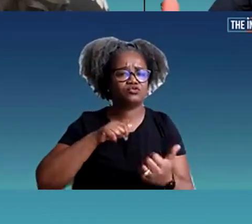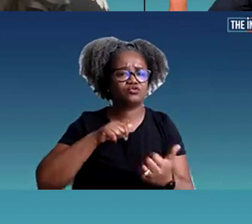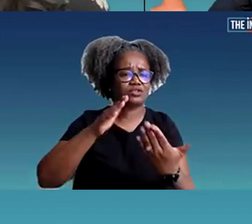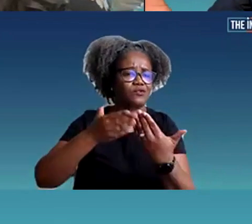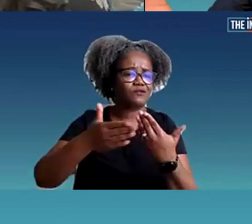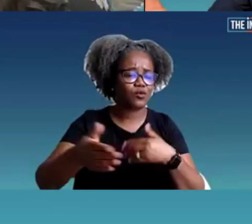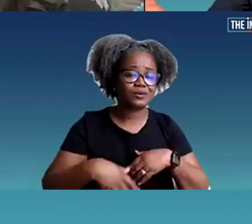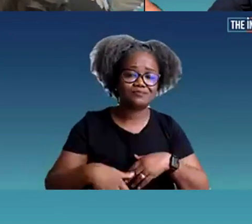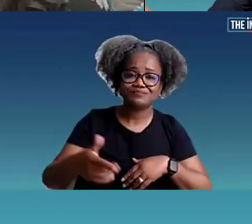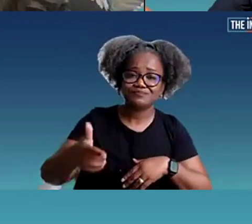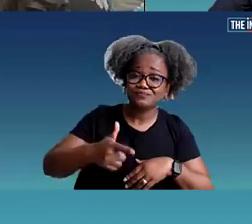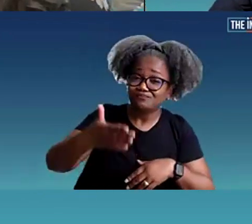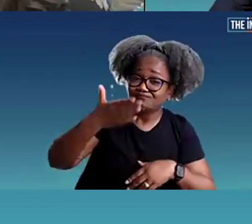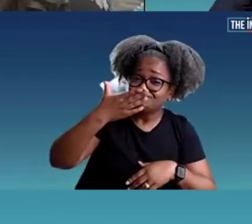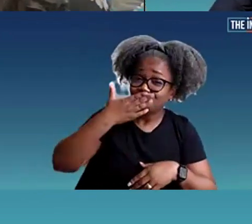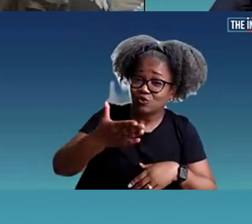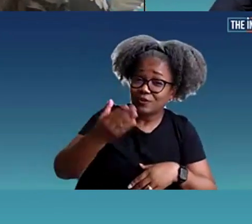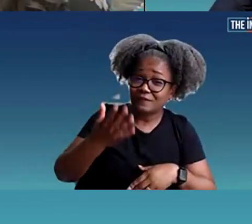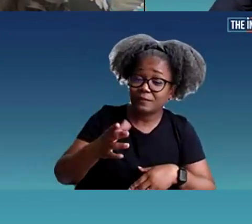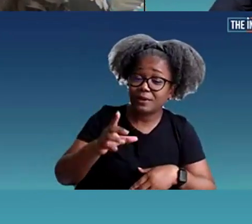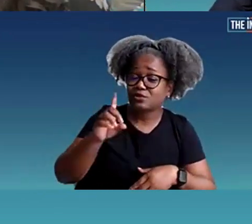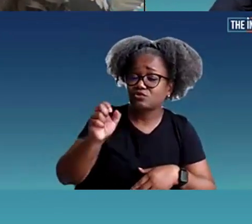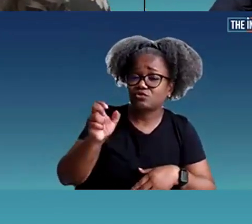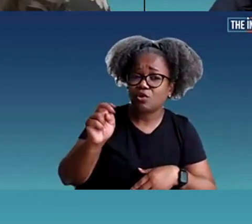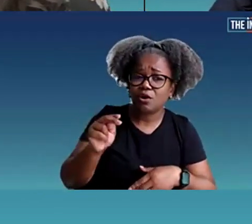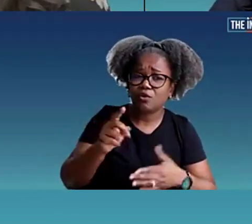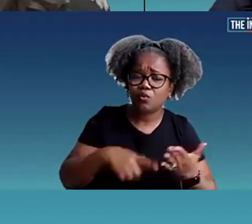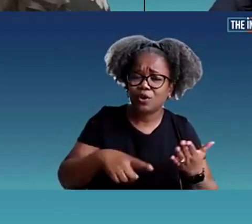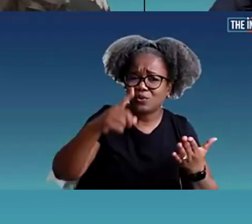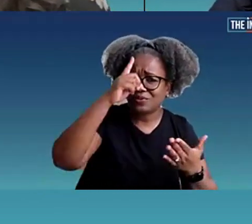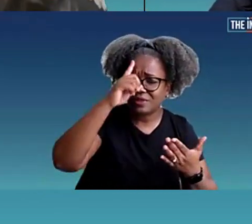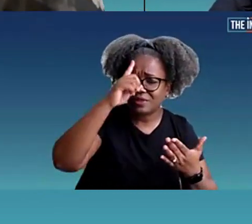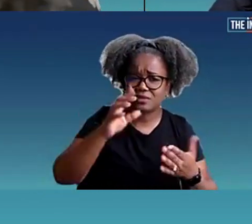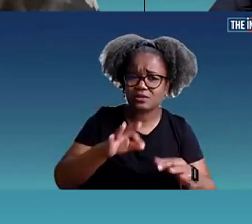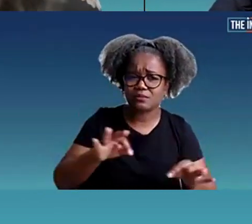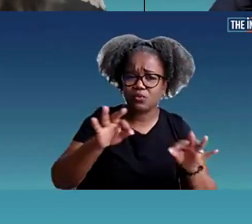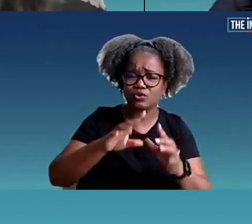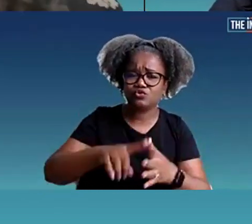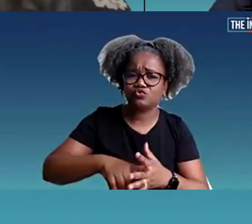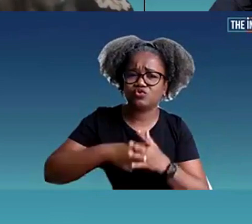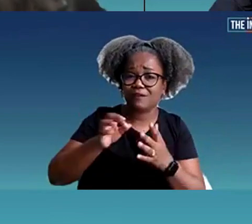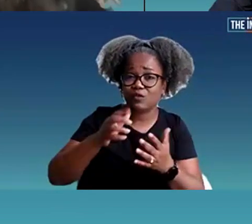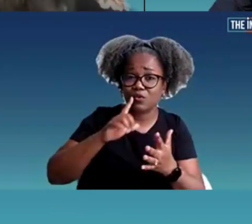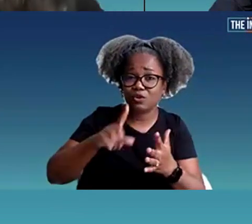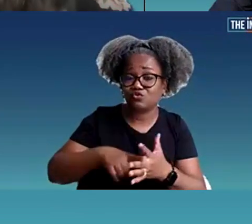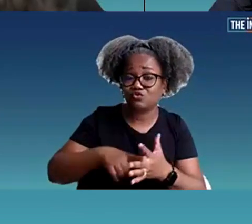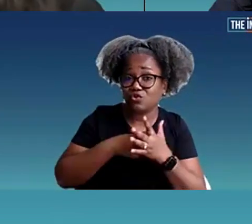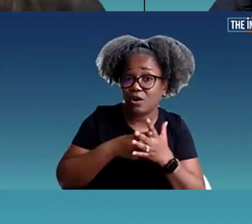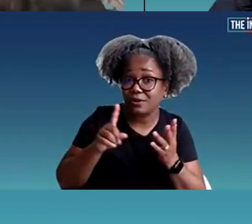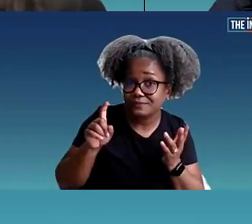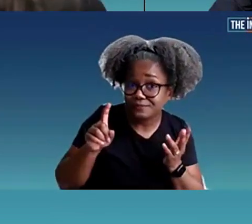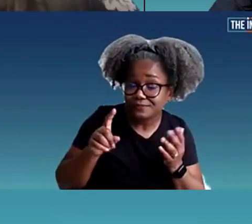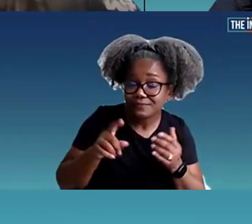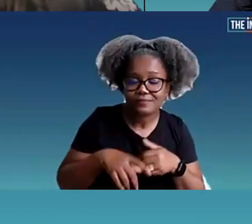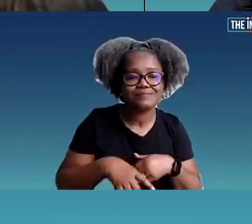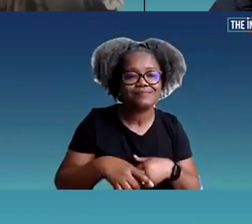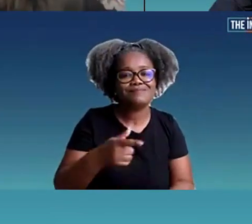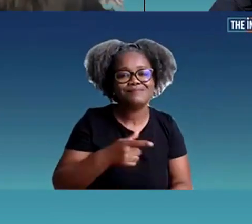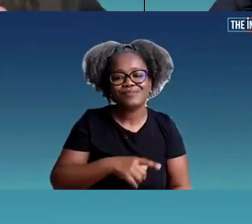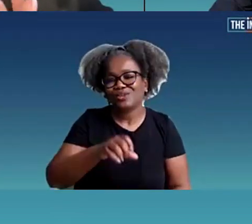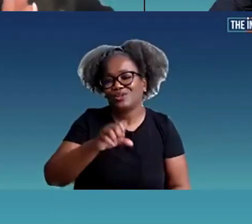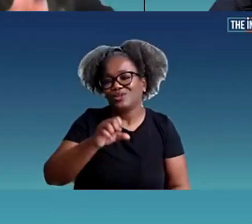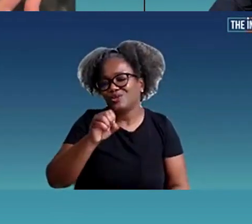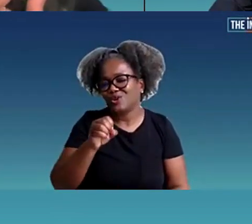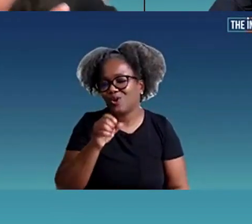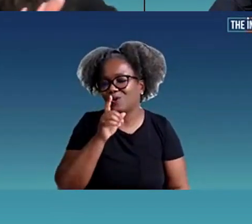to collect data? What would be important to start with? So, depending on where we're starting,